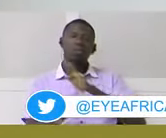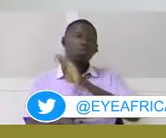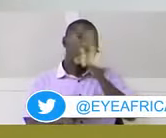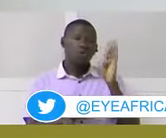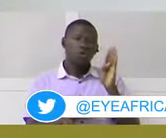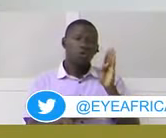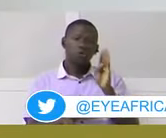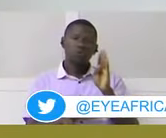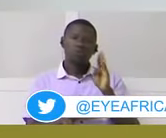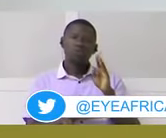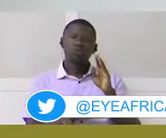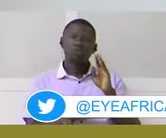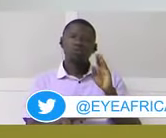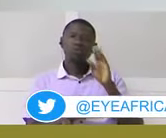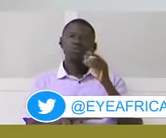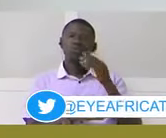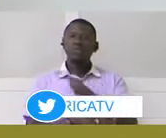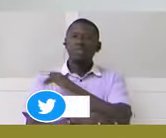to maltreat anybody.